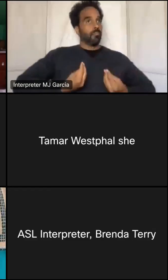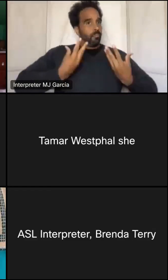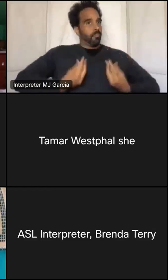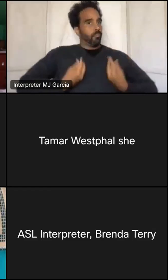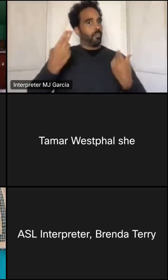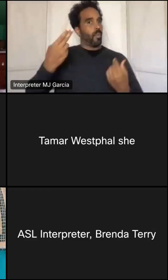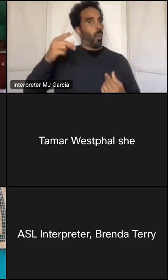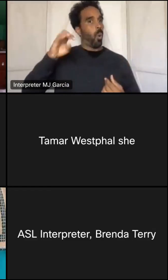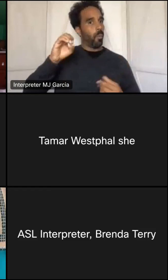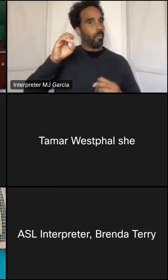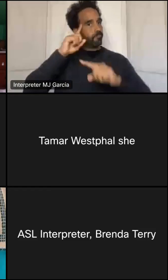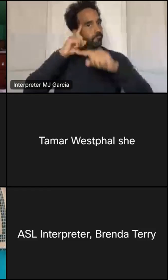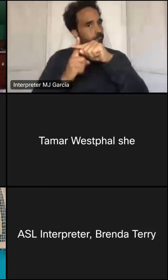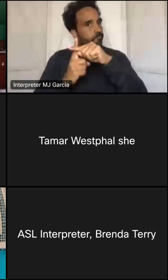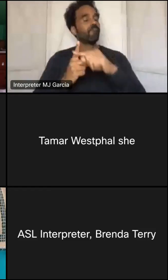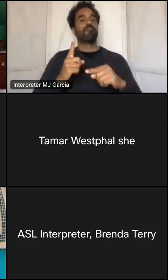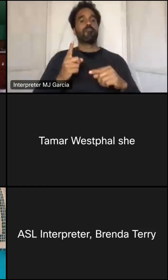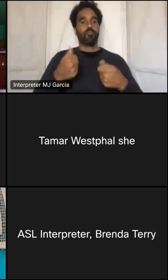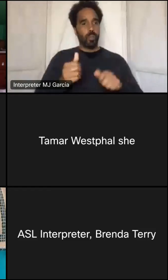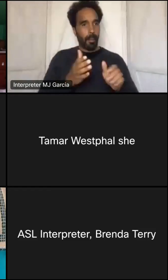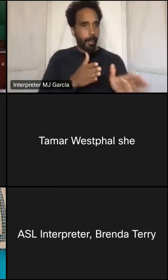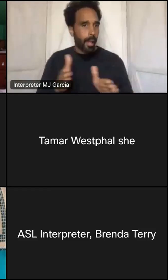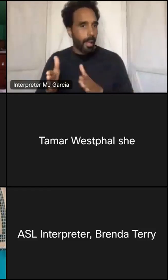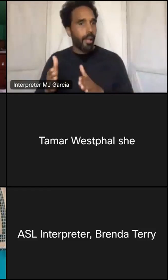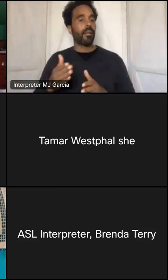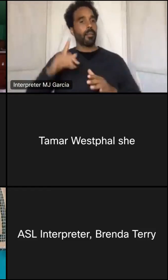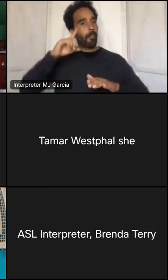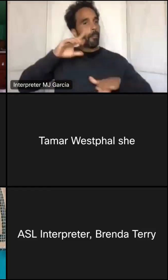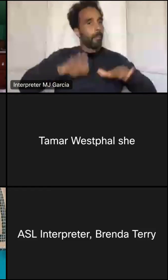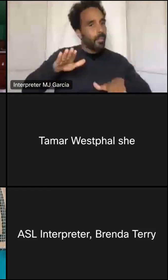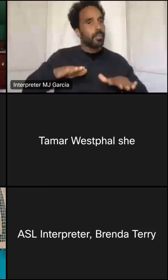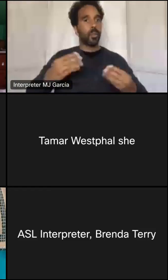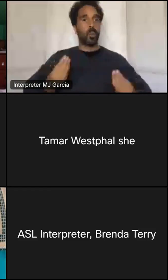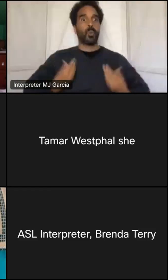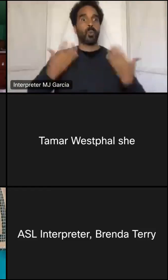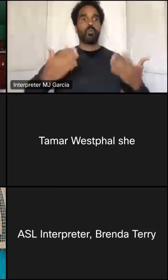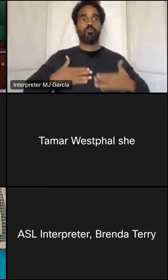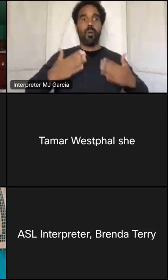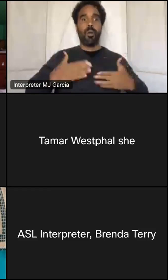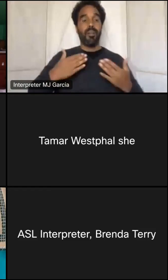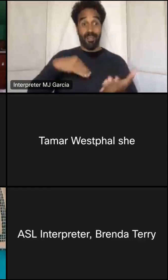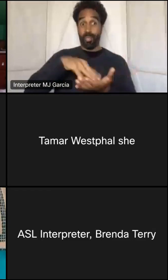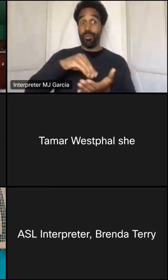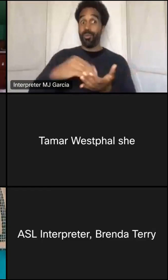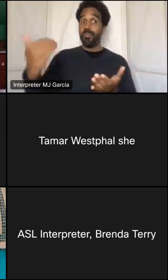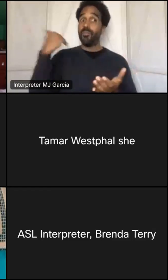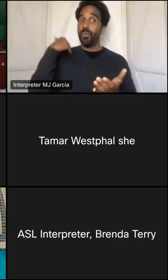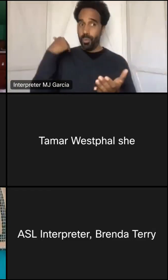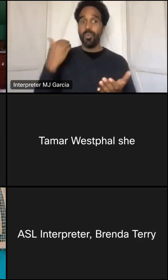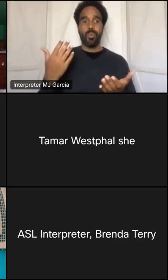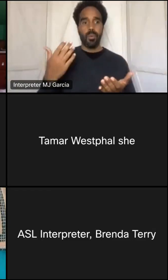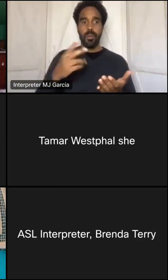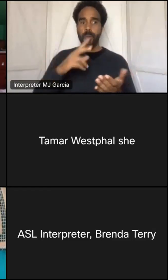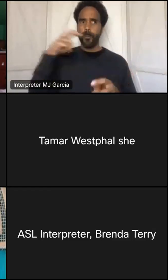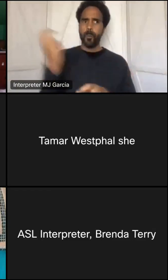Tiara said, make plans. Do it with balance and joy. I learned that not long ago, which was hard. It's very hard to